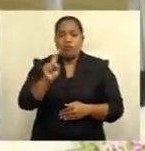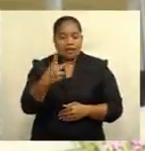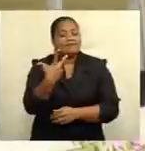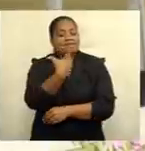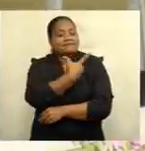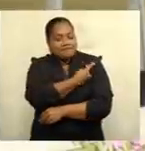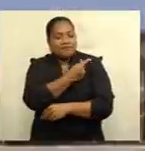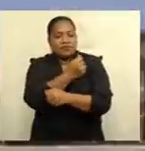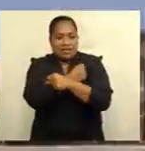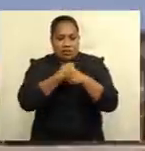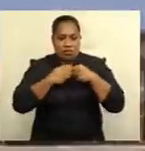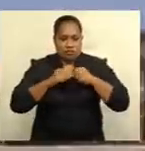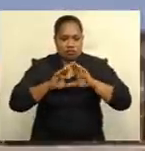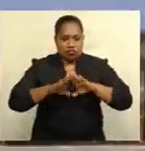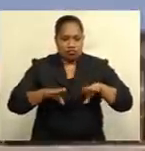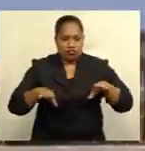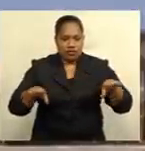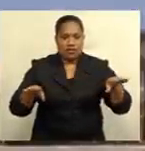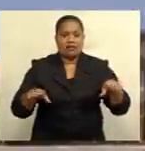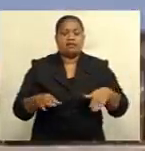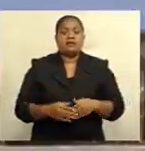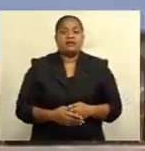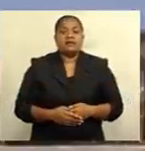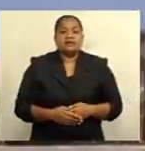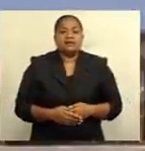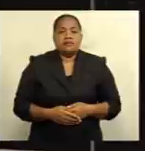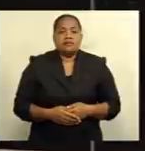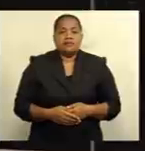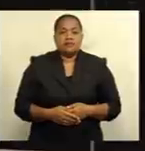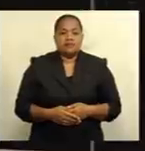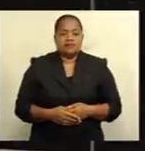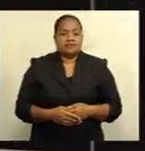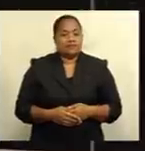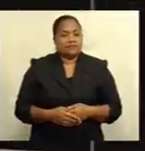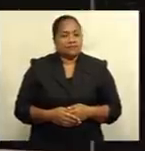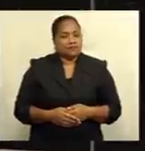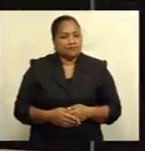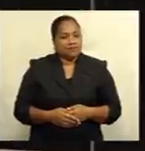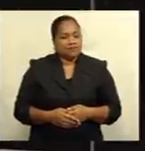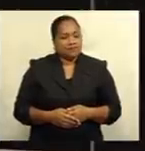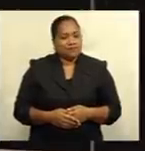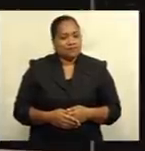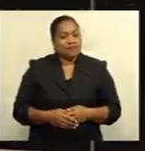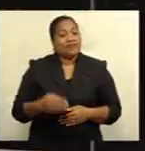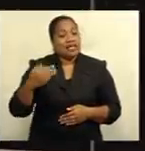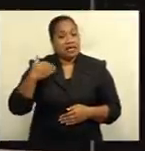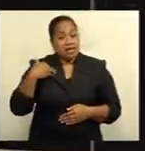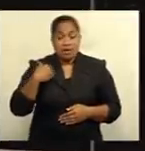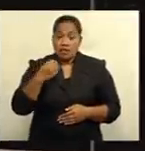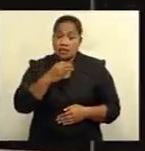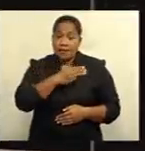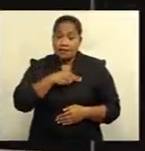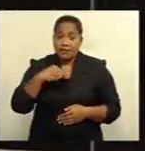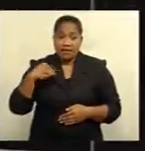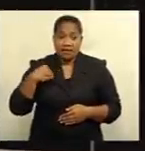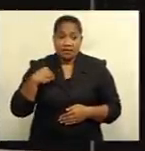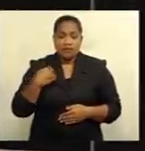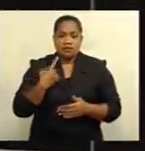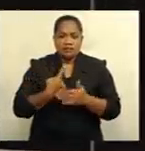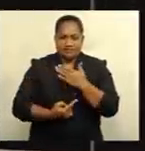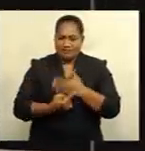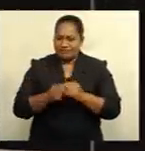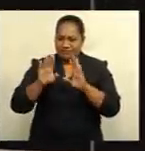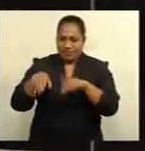young population. Ritika Pratap, FBC News. The Health Minister has condemned an article